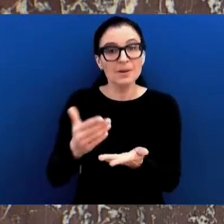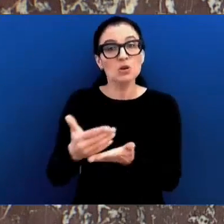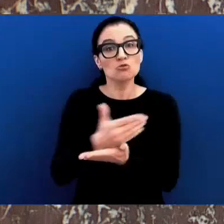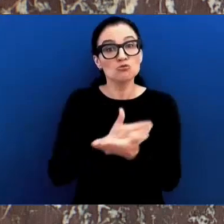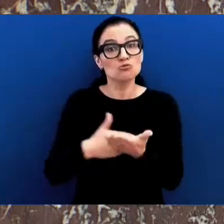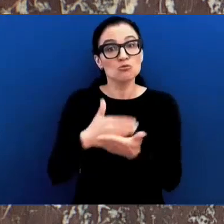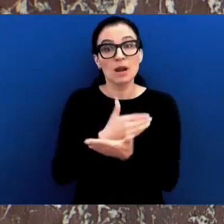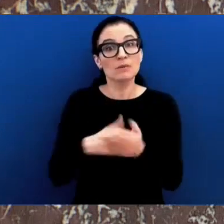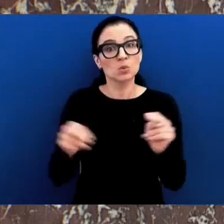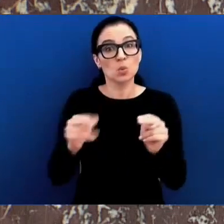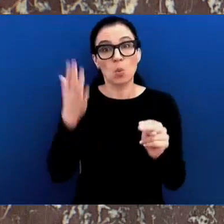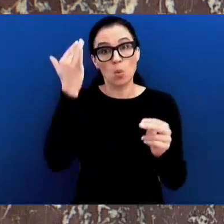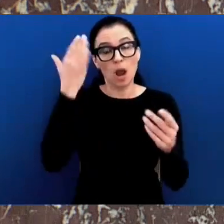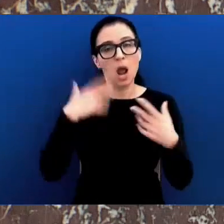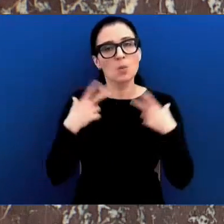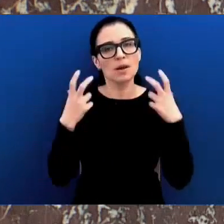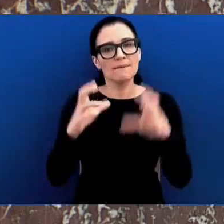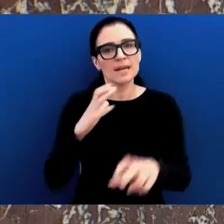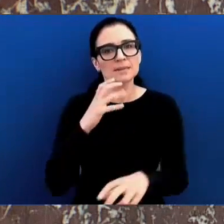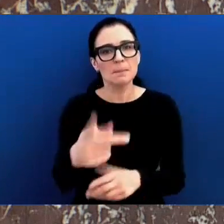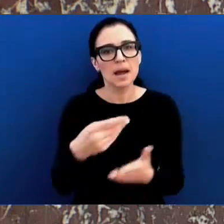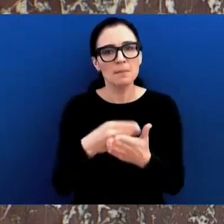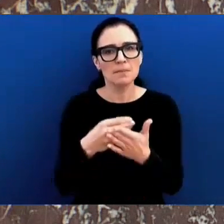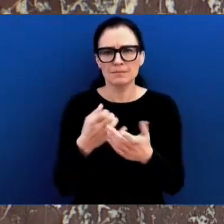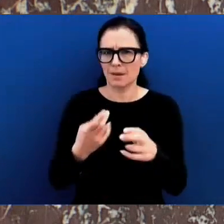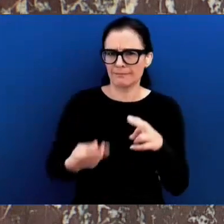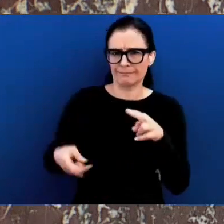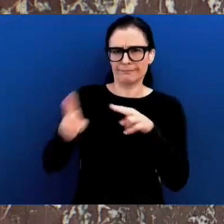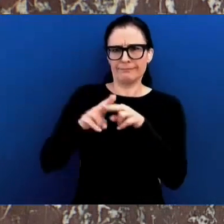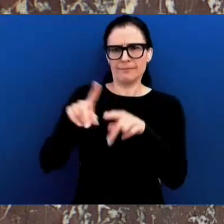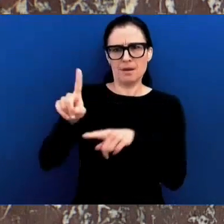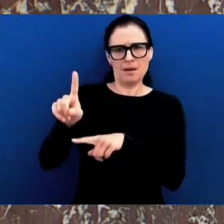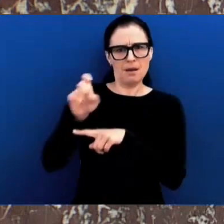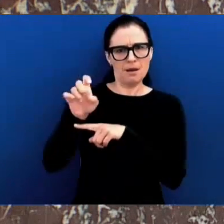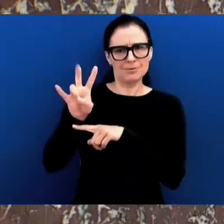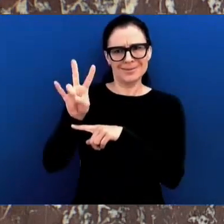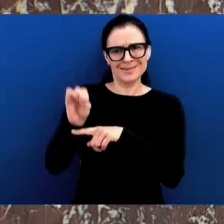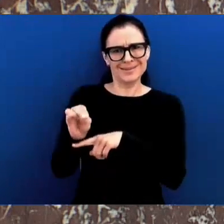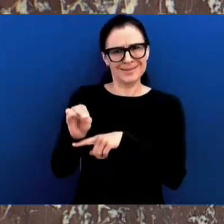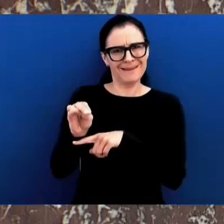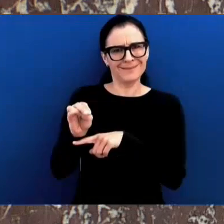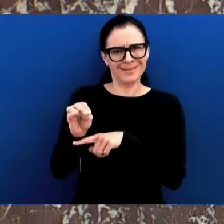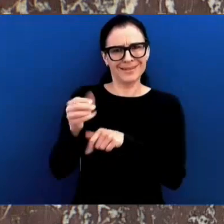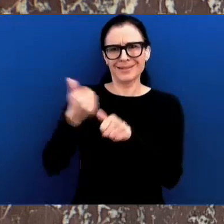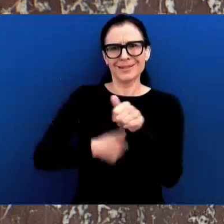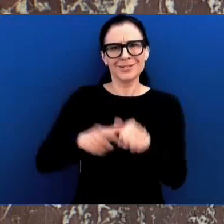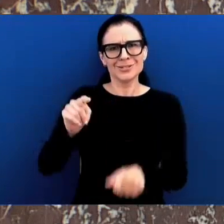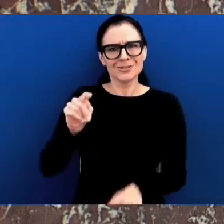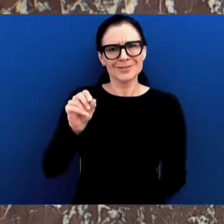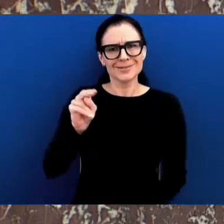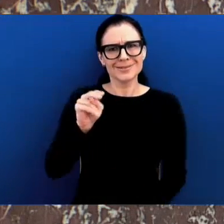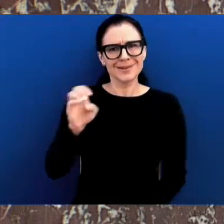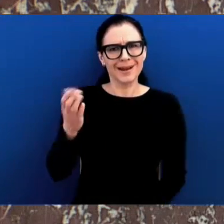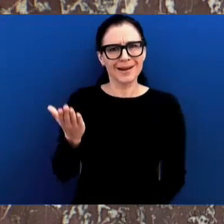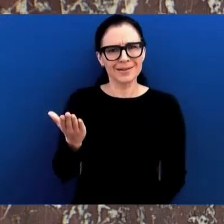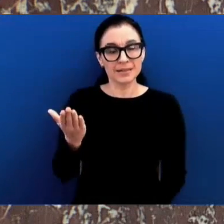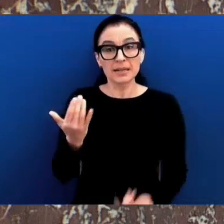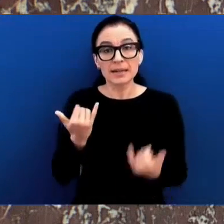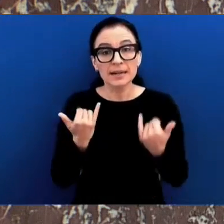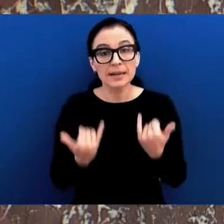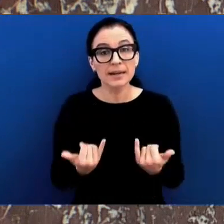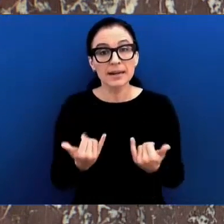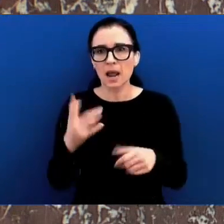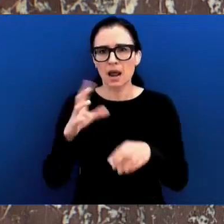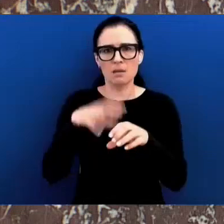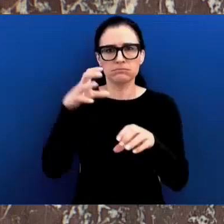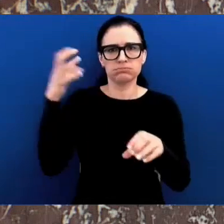emissions are actually going up worse than anywhere else in Canada. This government doesn't know how to implement anything, Mr. Speaker. While the NDP continues